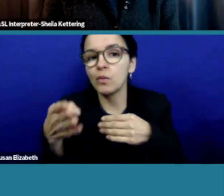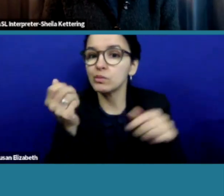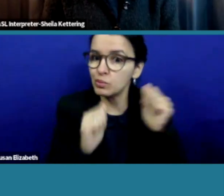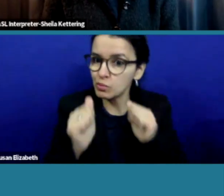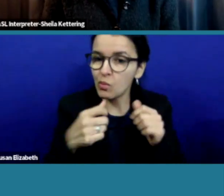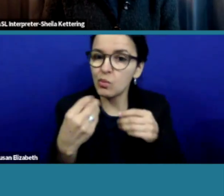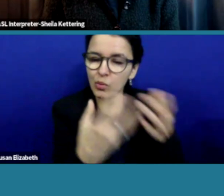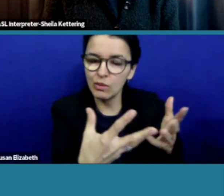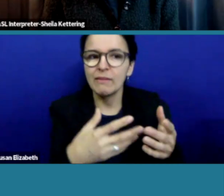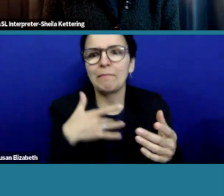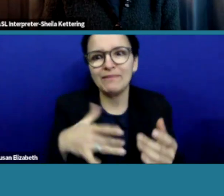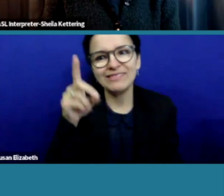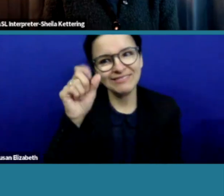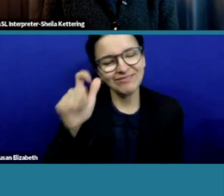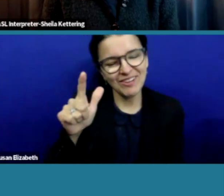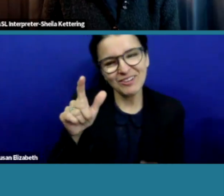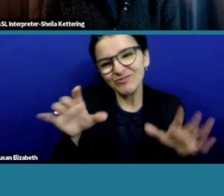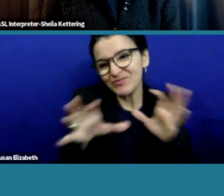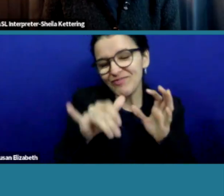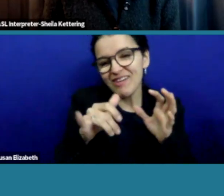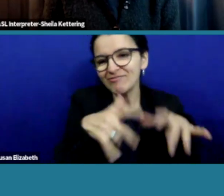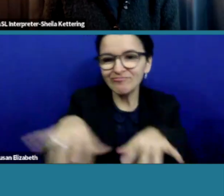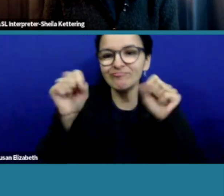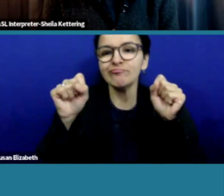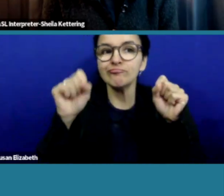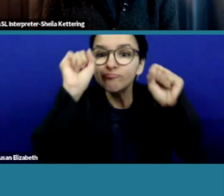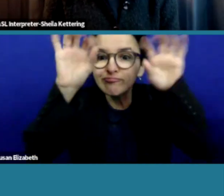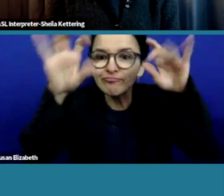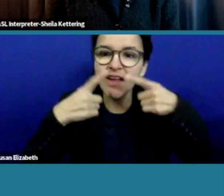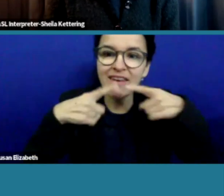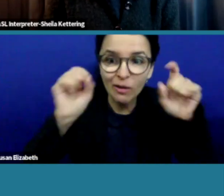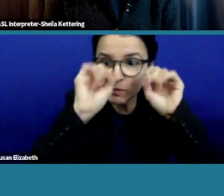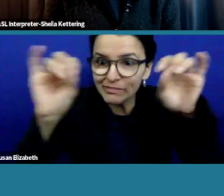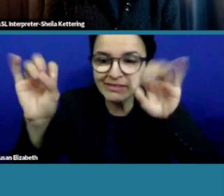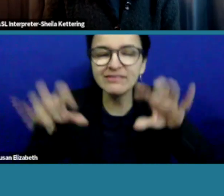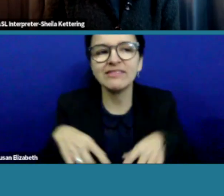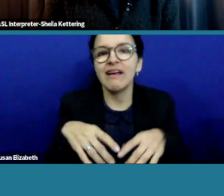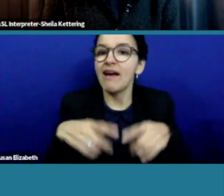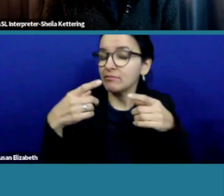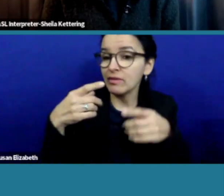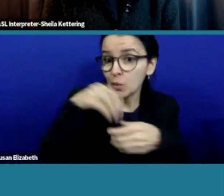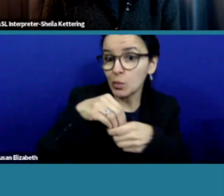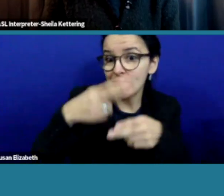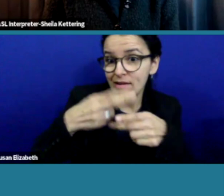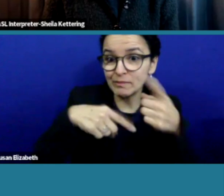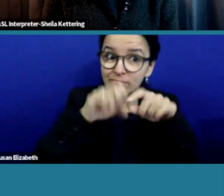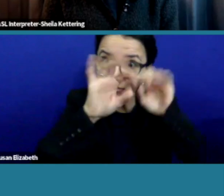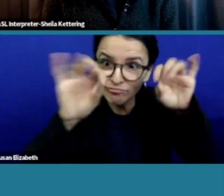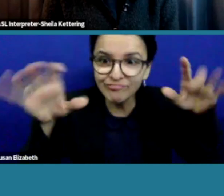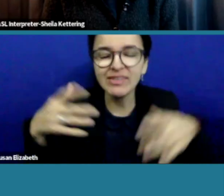information. There's a lot of work to be done before and during and after